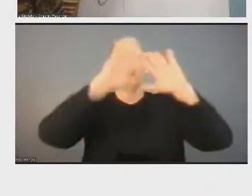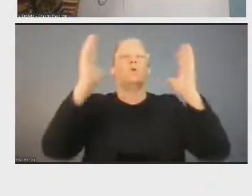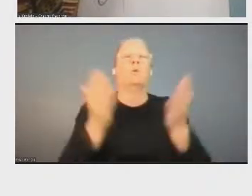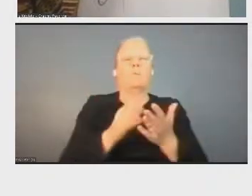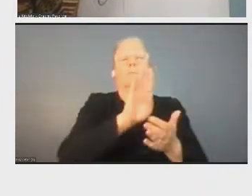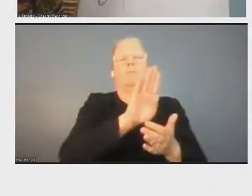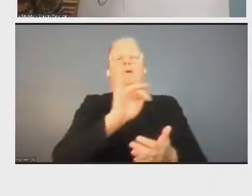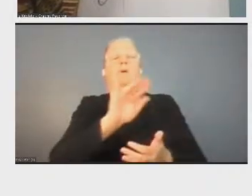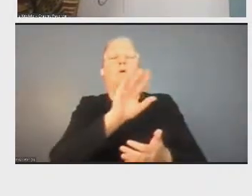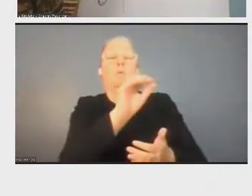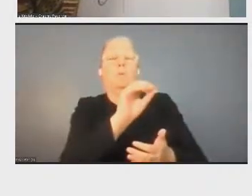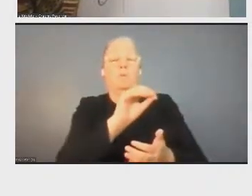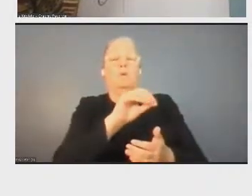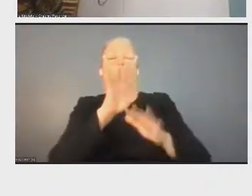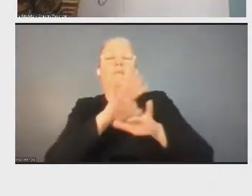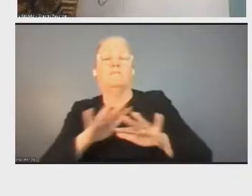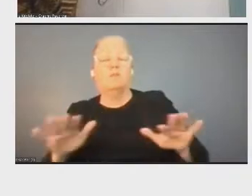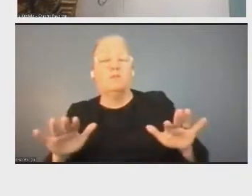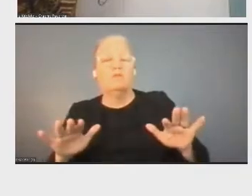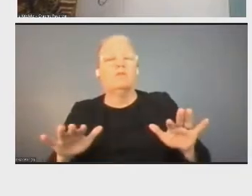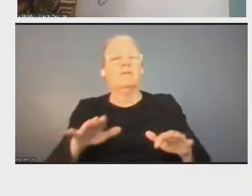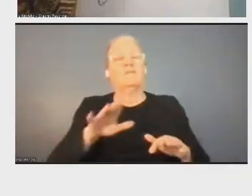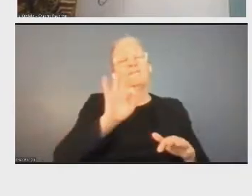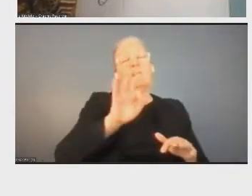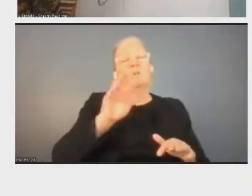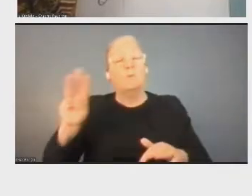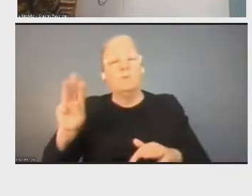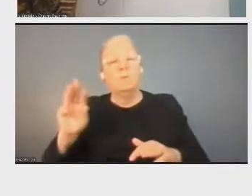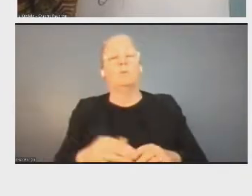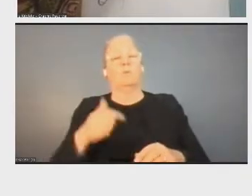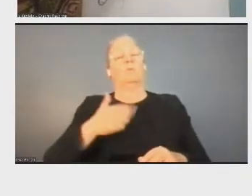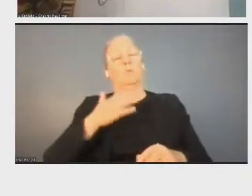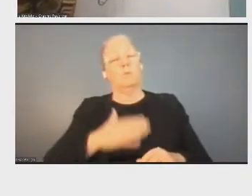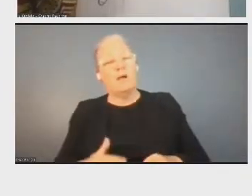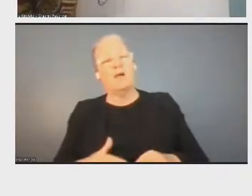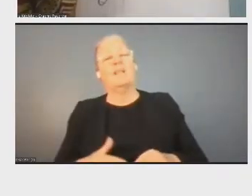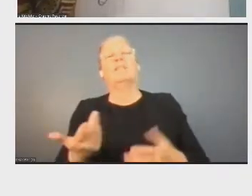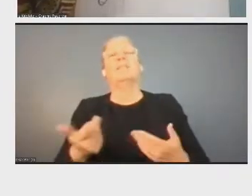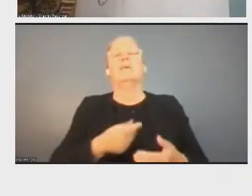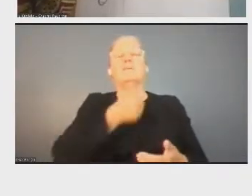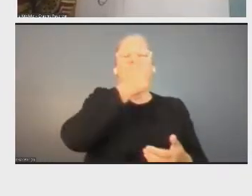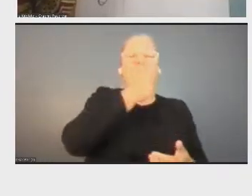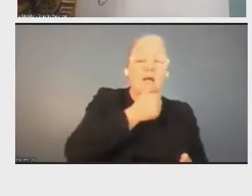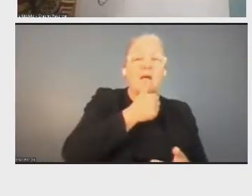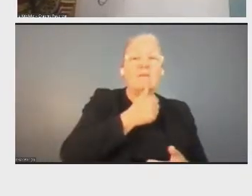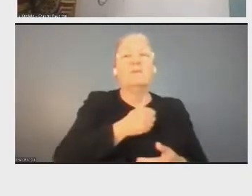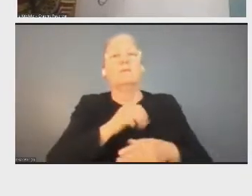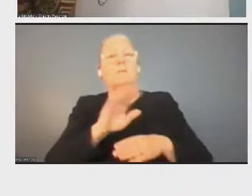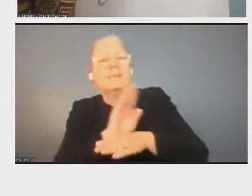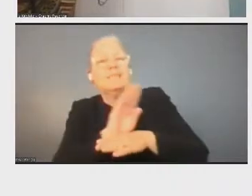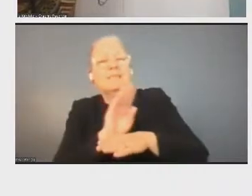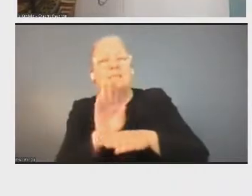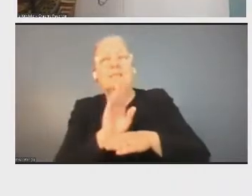and increase their visibility, inspire public and private sector leaders and donors to invest